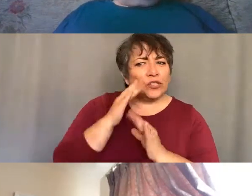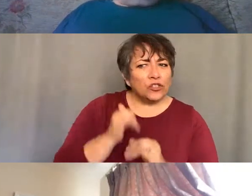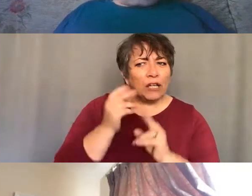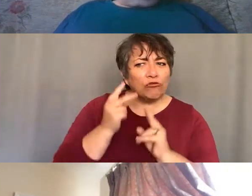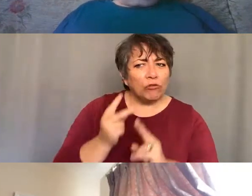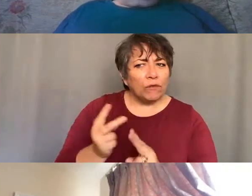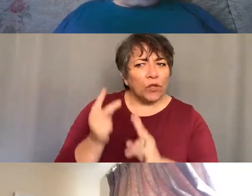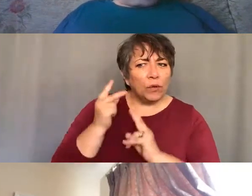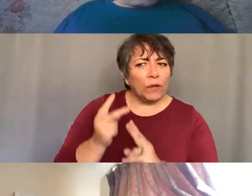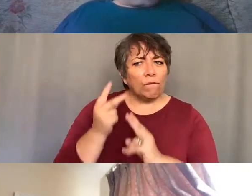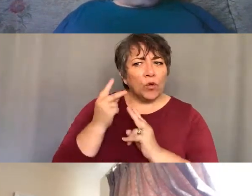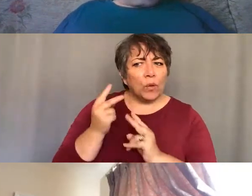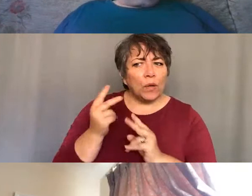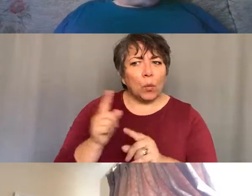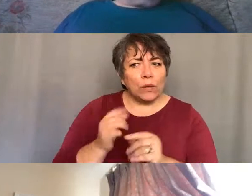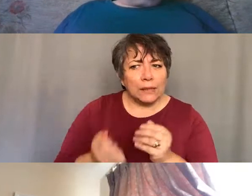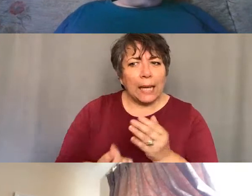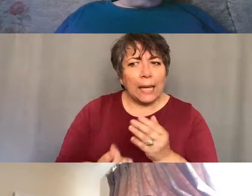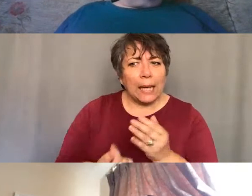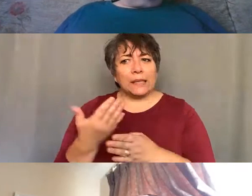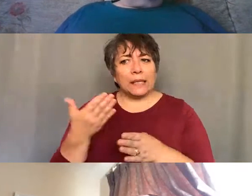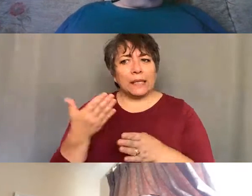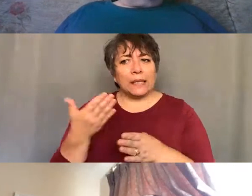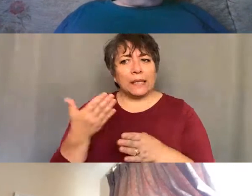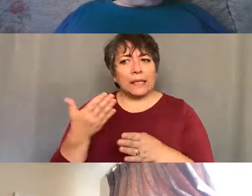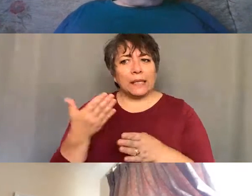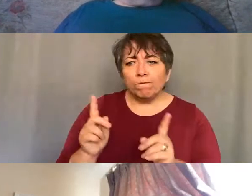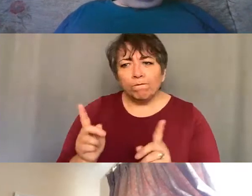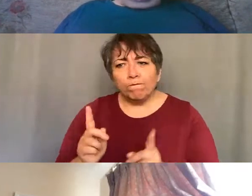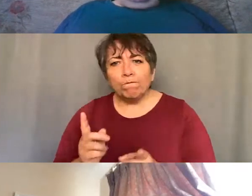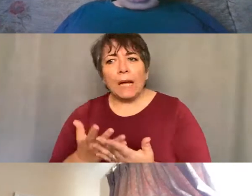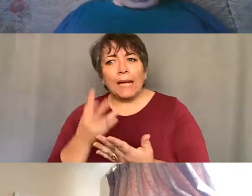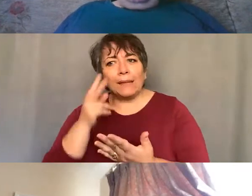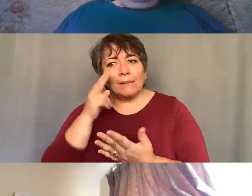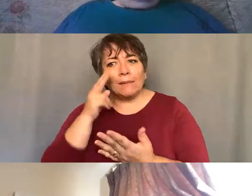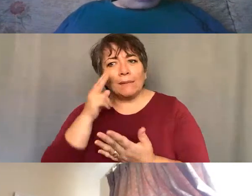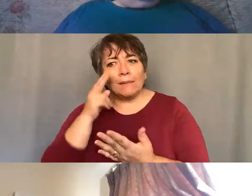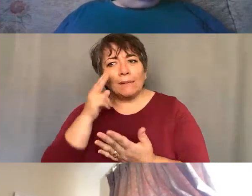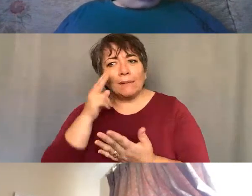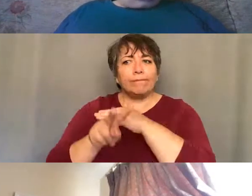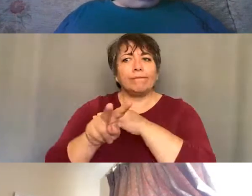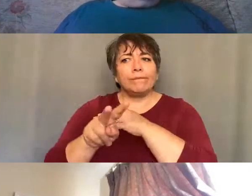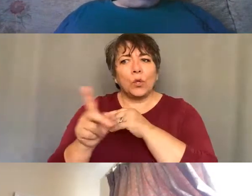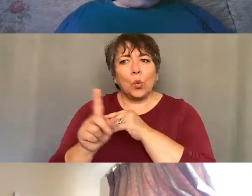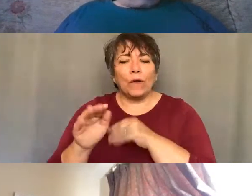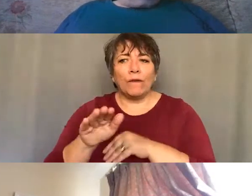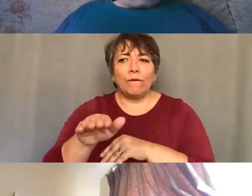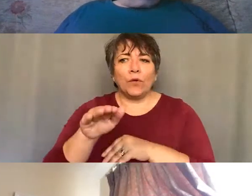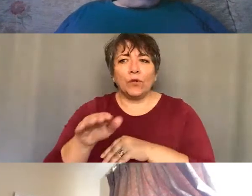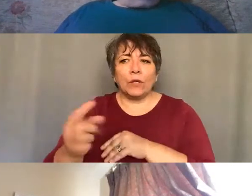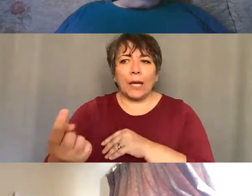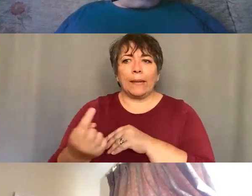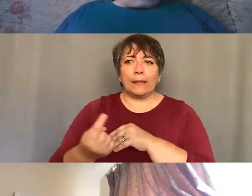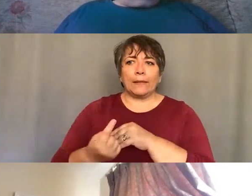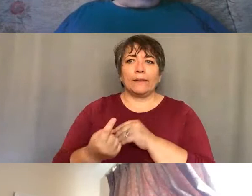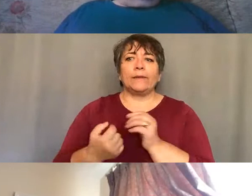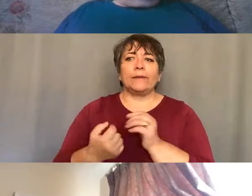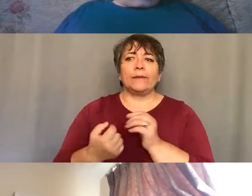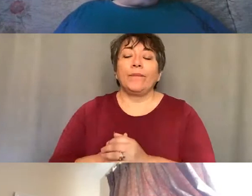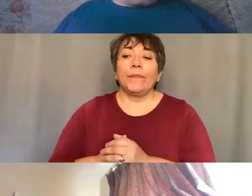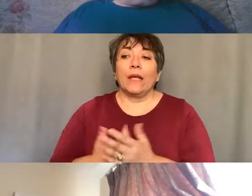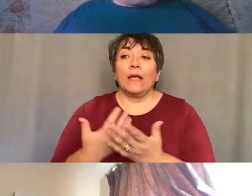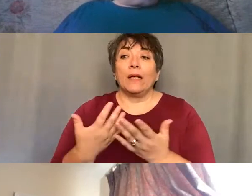of forecasting, so as the presentation stated, if the 26 surgeries that we plan to bring